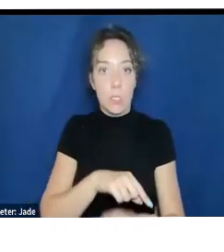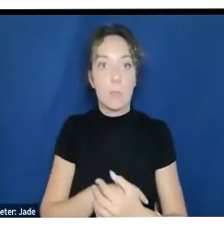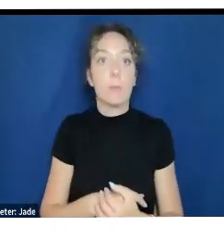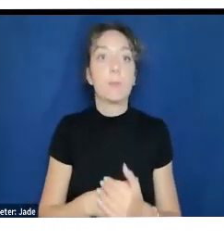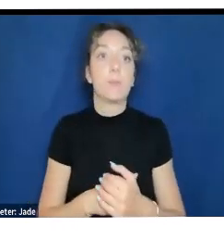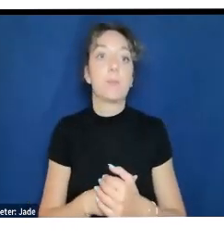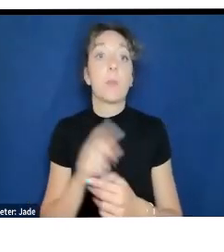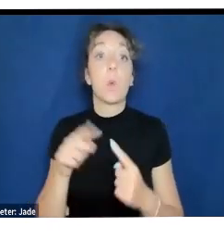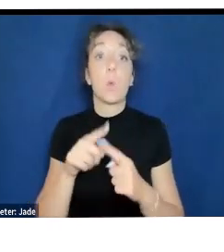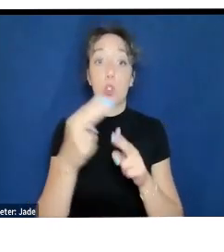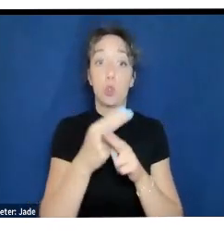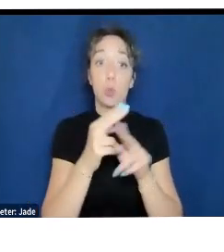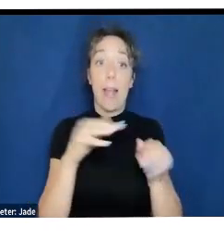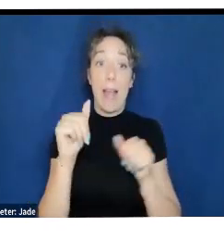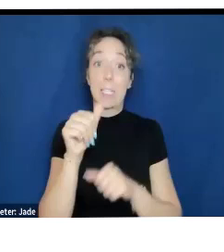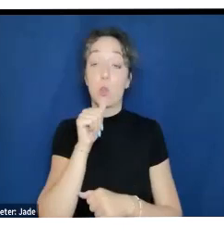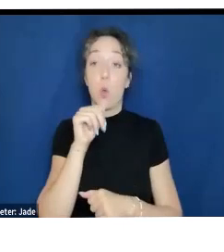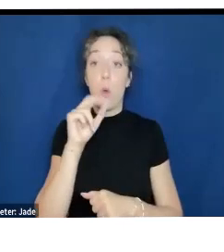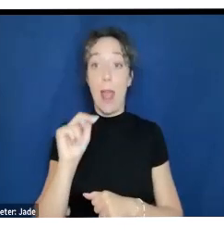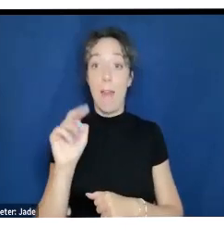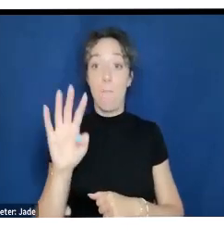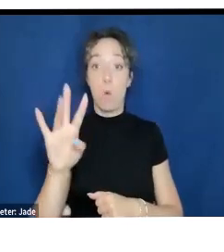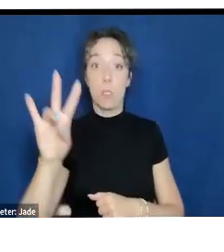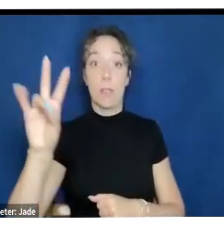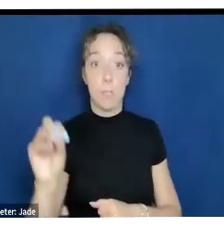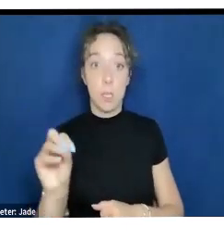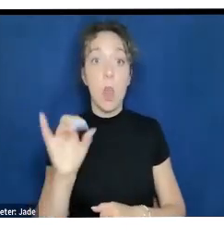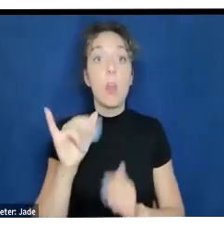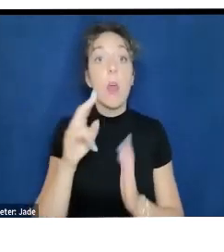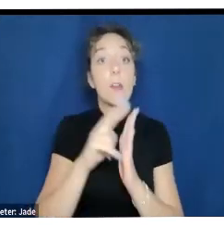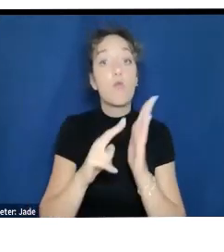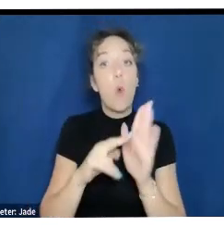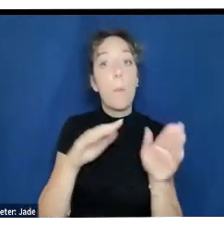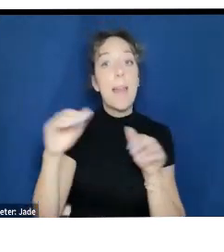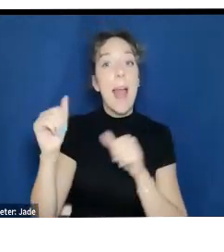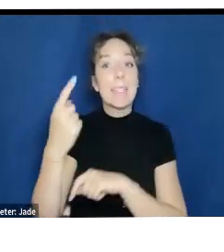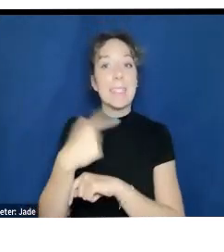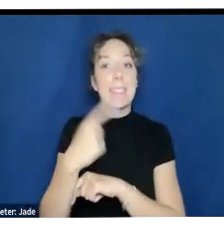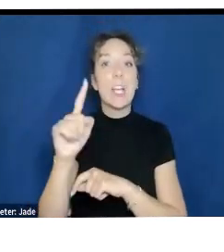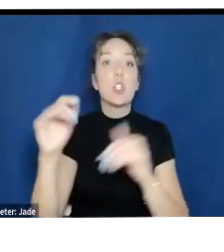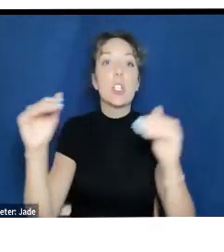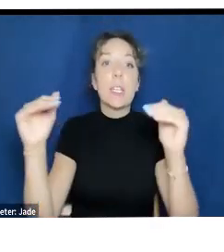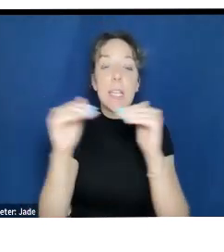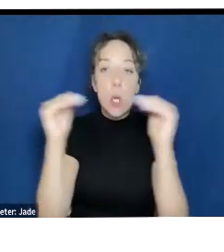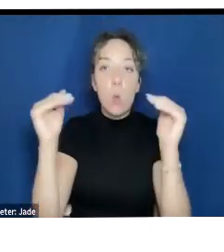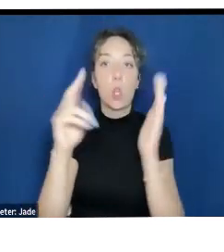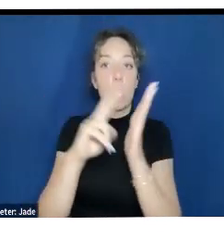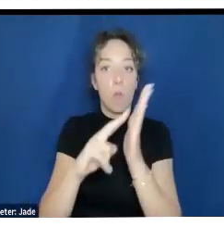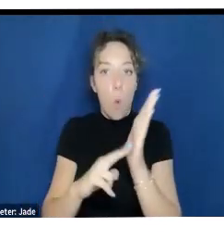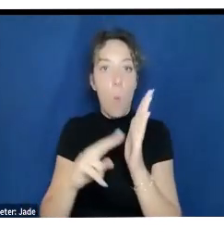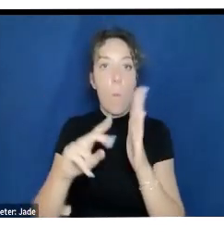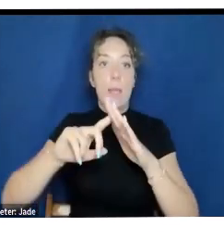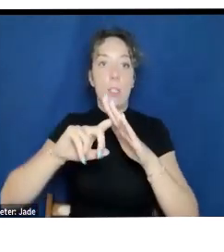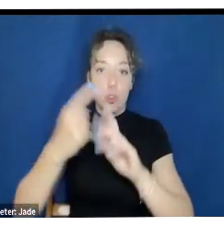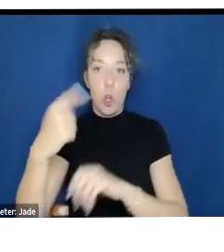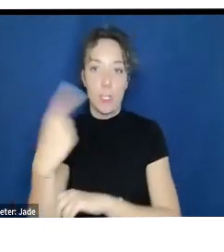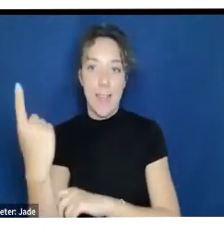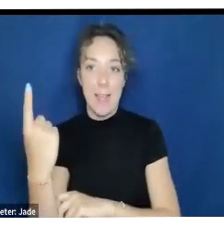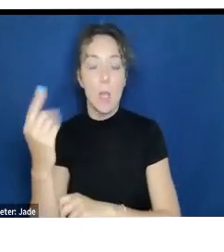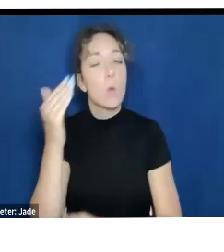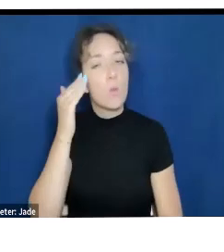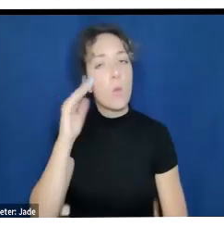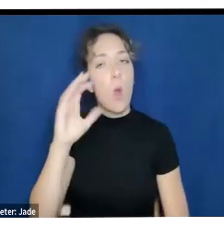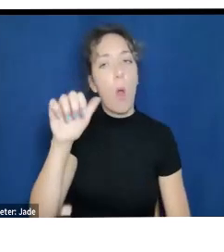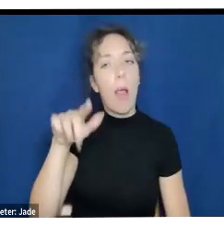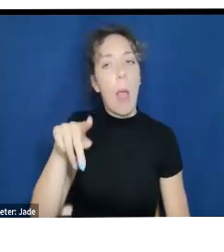When using exit code N470, the enrollment exit date should equal the enrollment start date. Although CALPADS